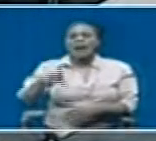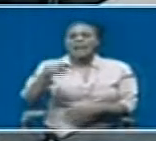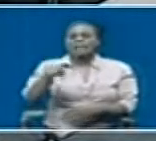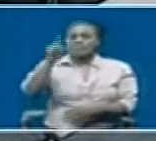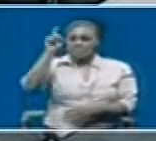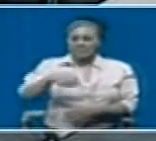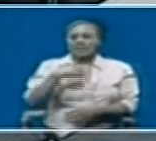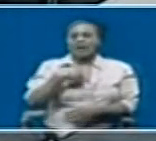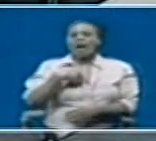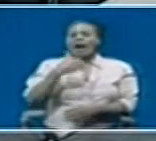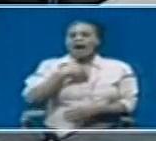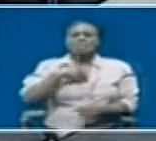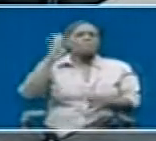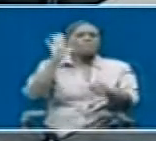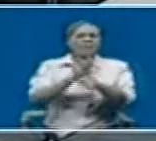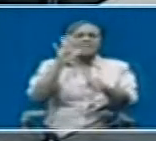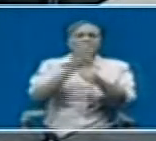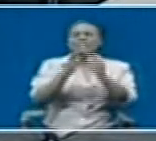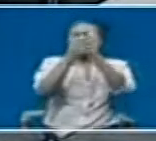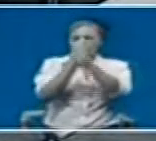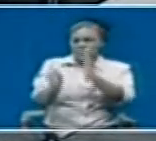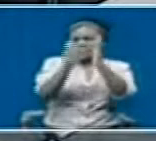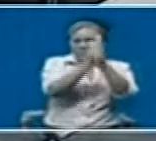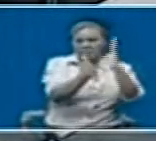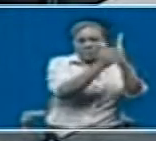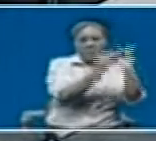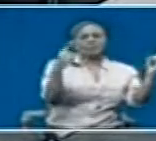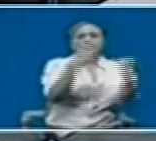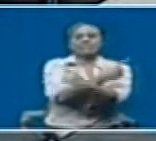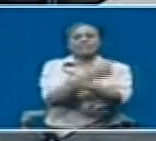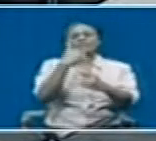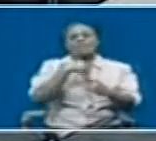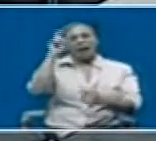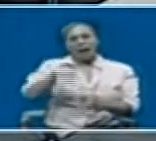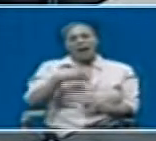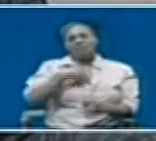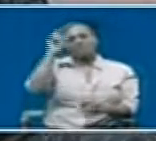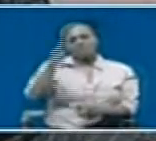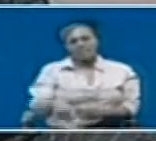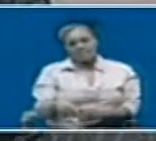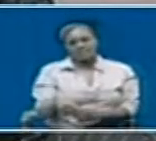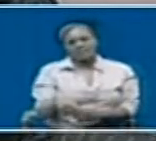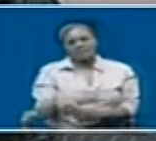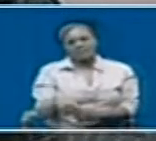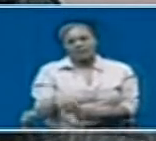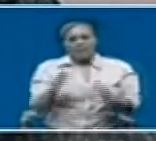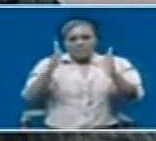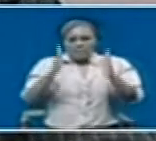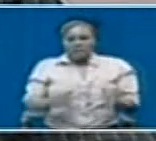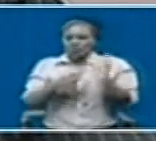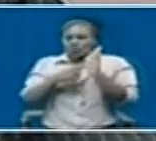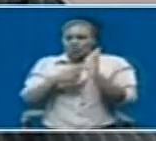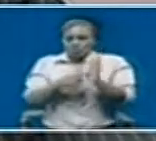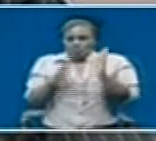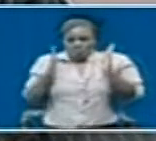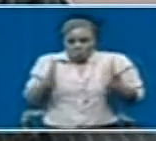to have very many skills. You have to be multi-skilled. You have to be a person who shows